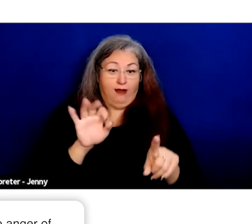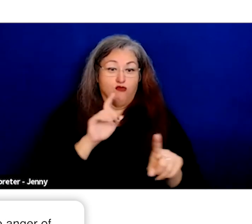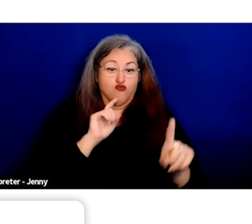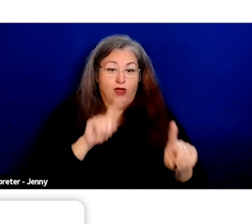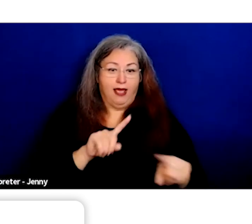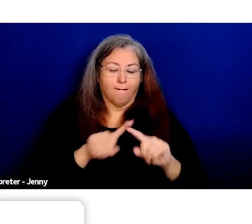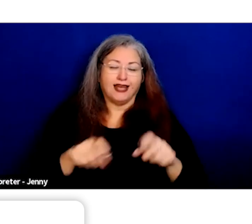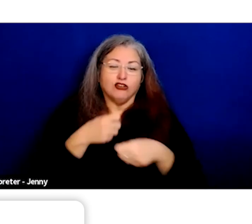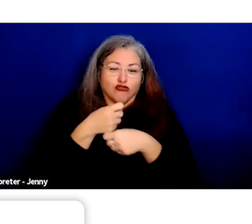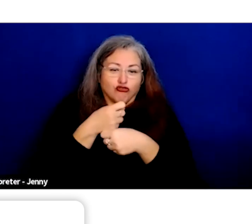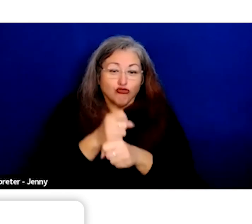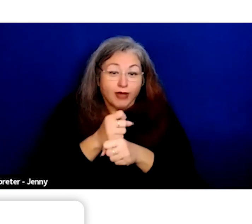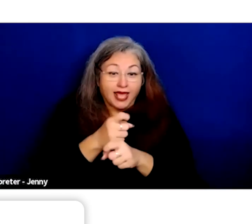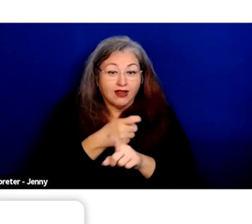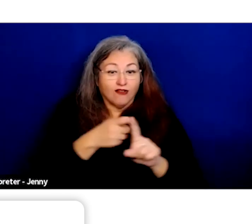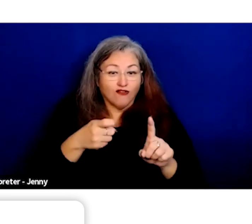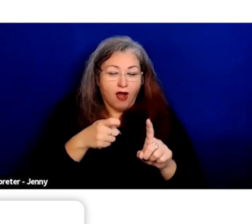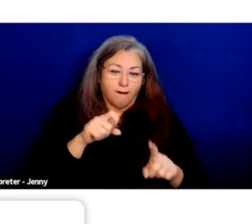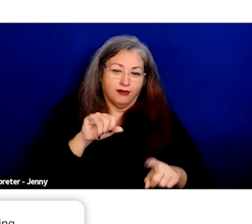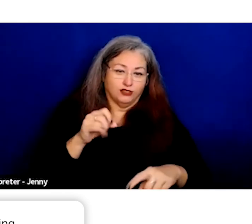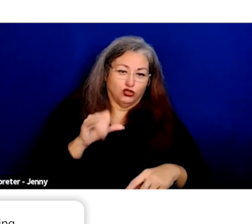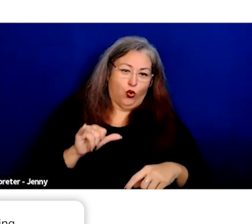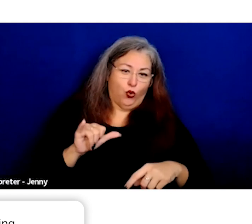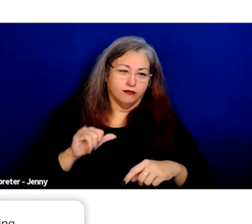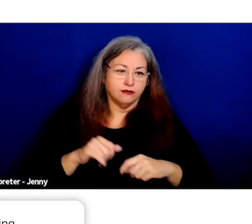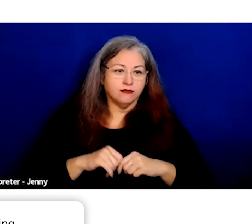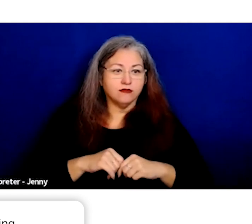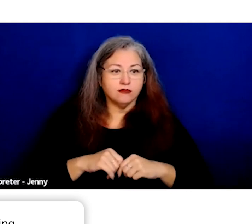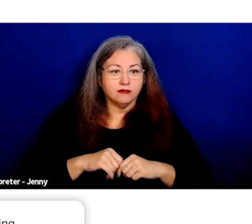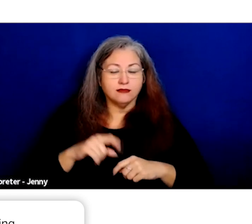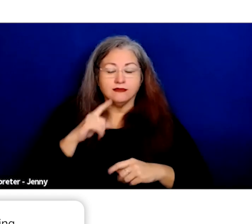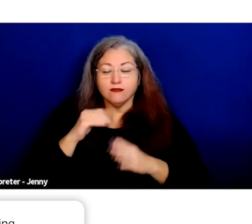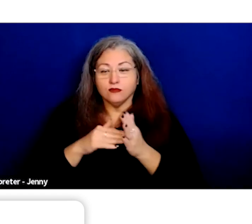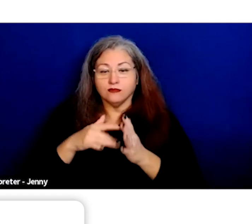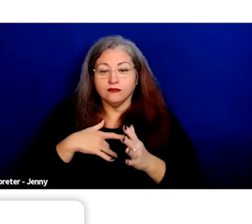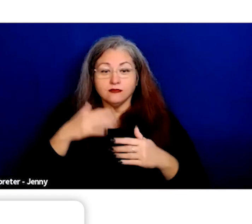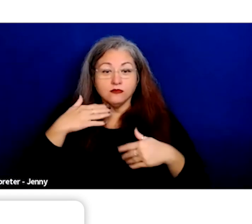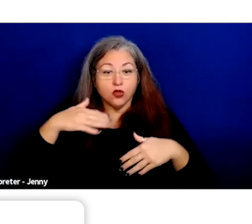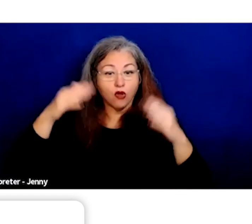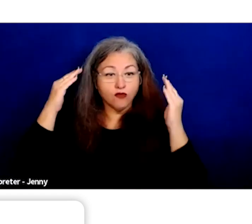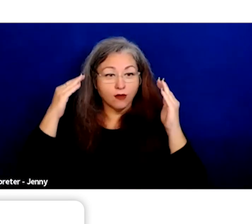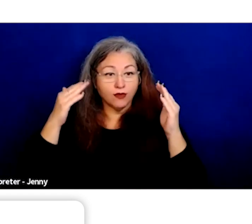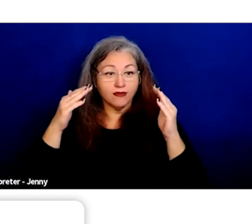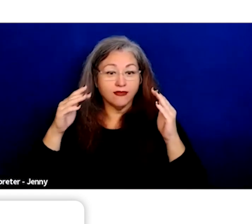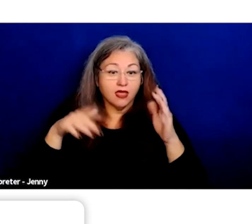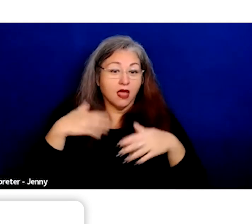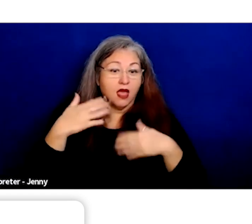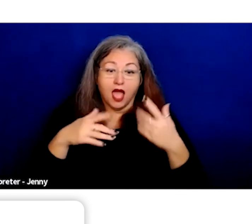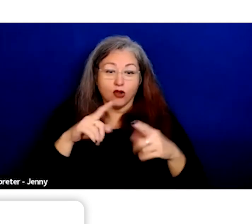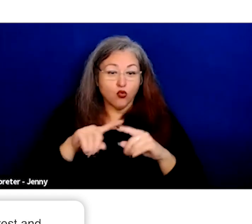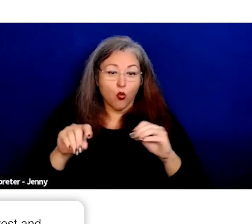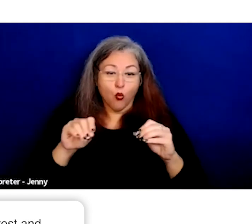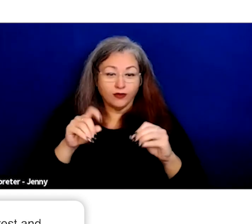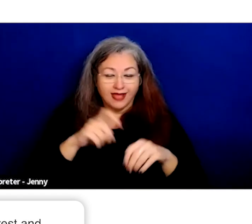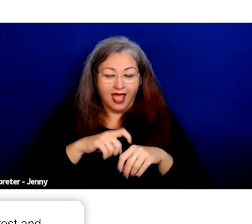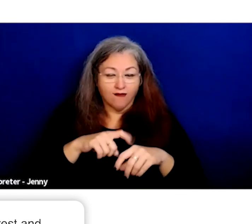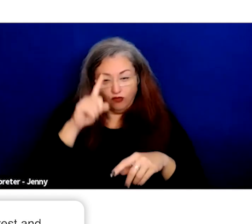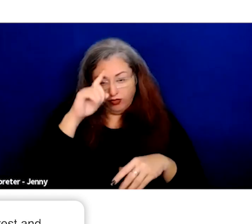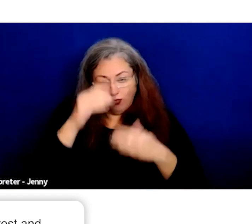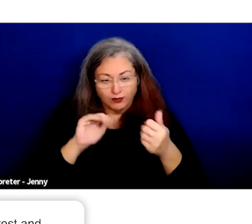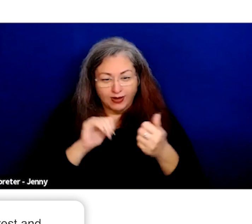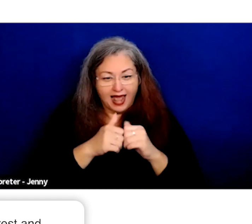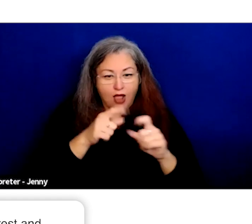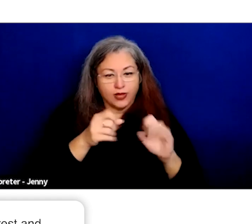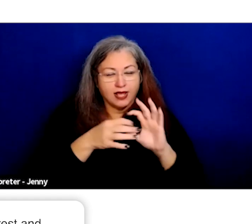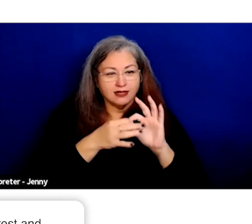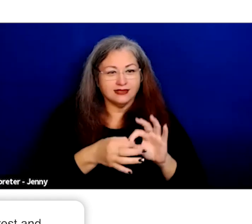of joy. Um, I'm often feeling overwhelmed by the time there is no time to process. How do you stay committed to the practice of rest